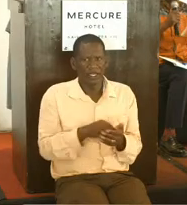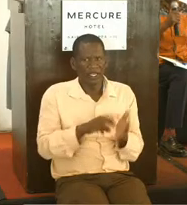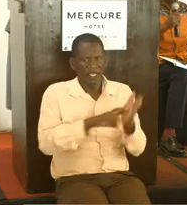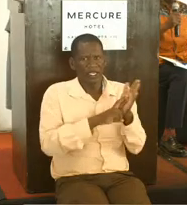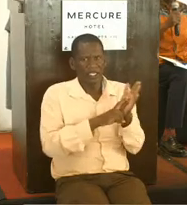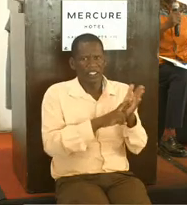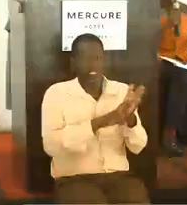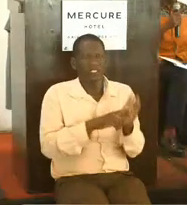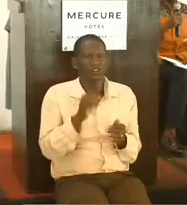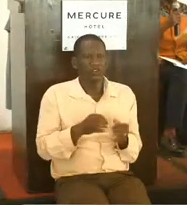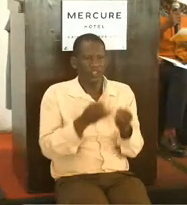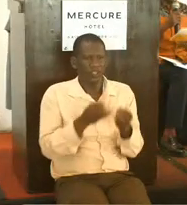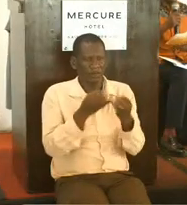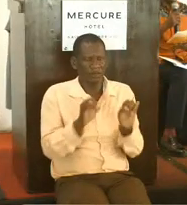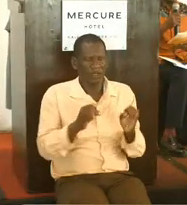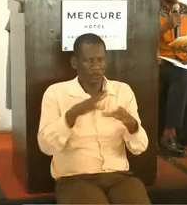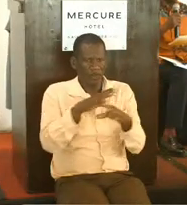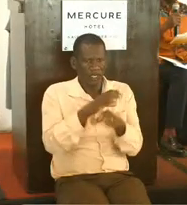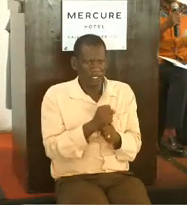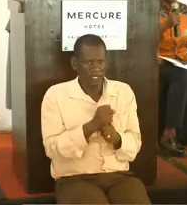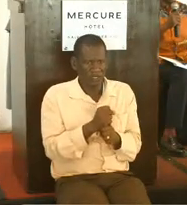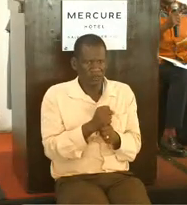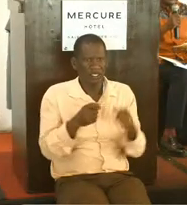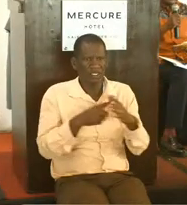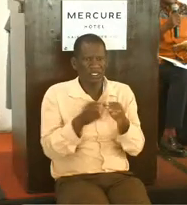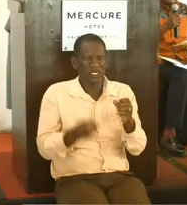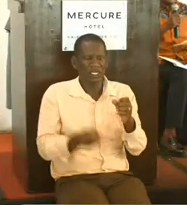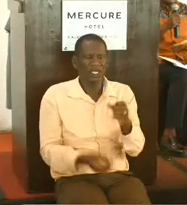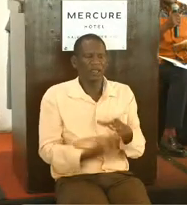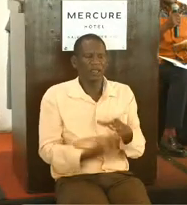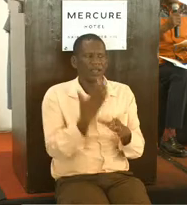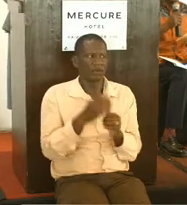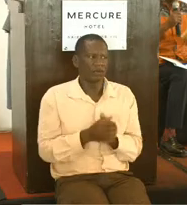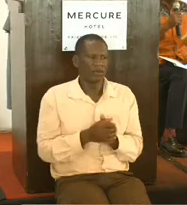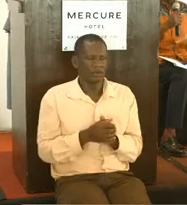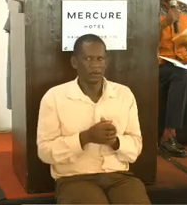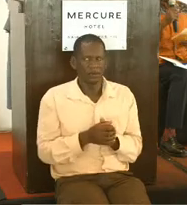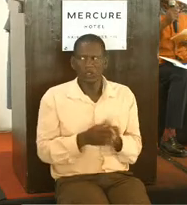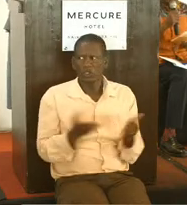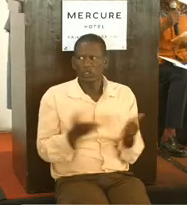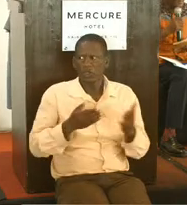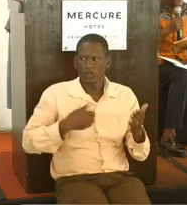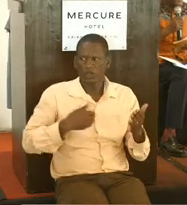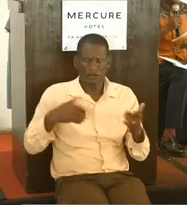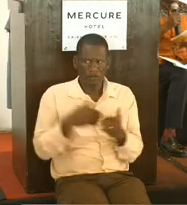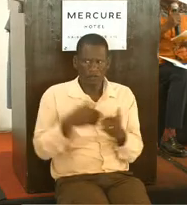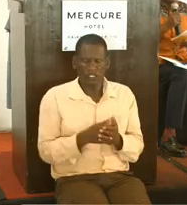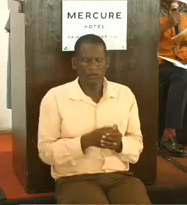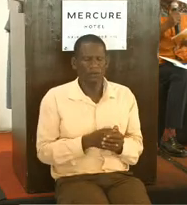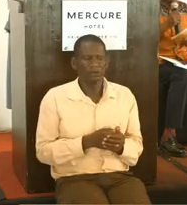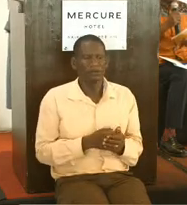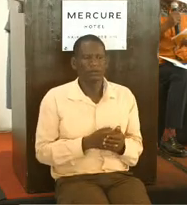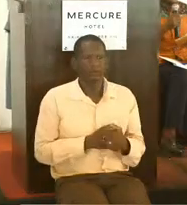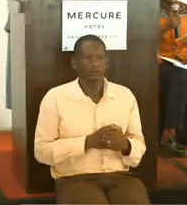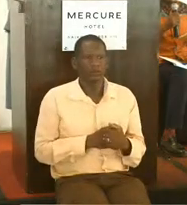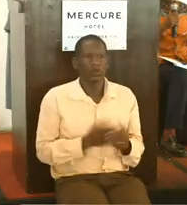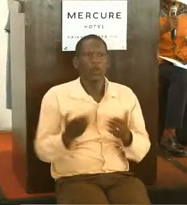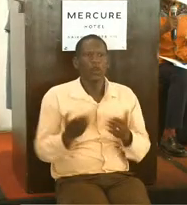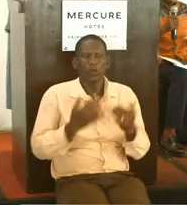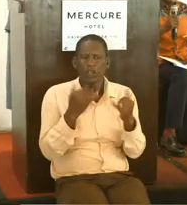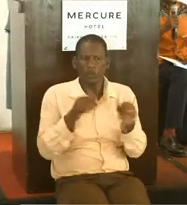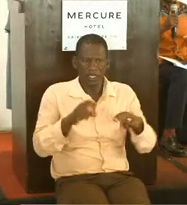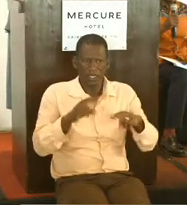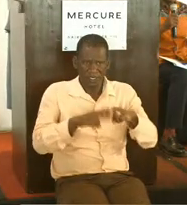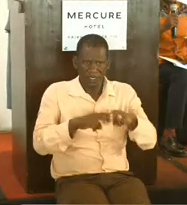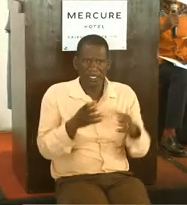registration of independent organizations started happening to where we are where now